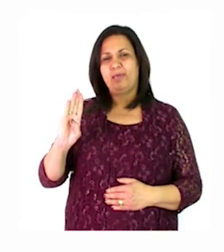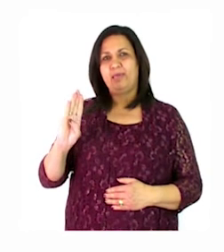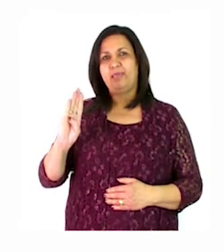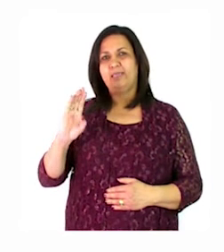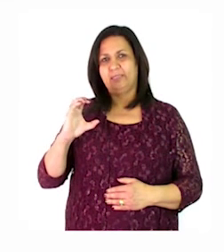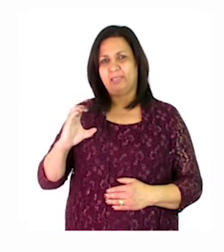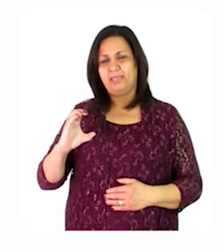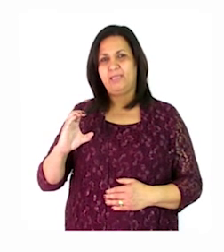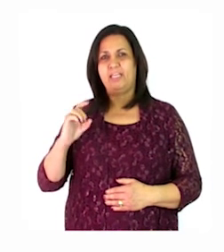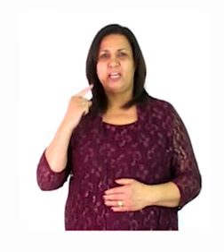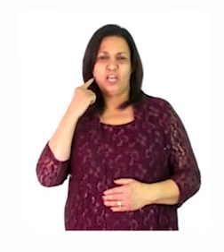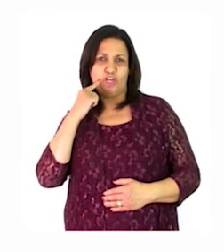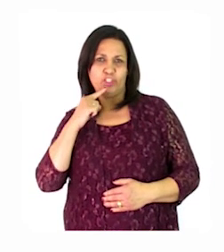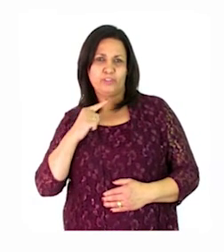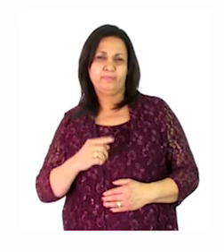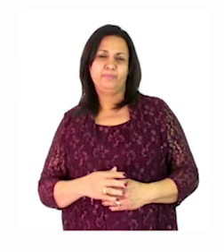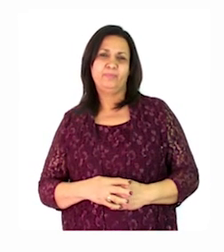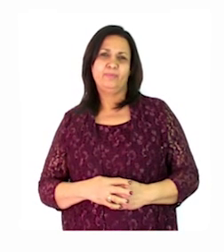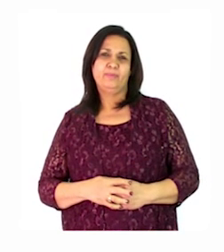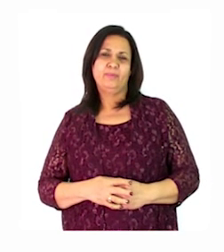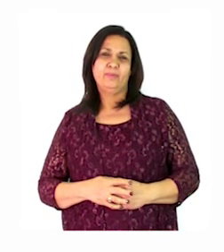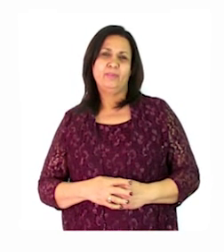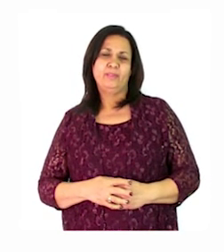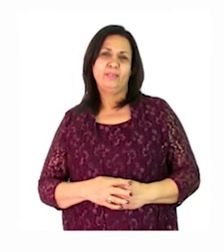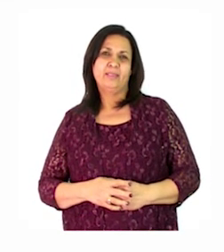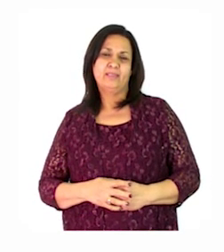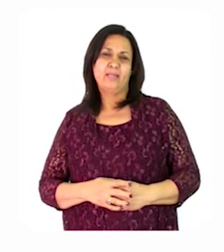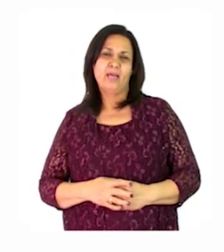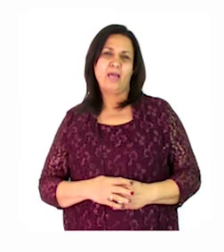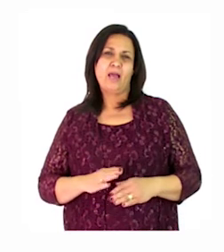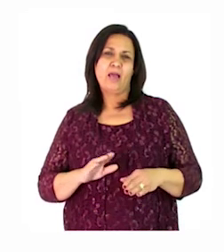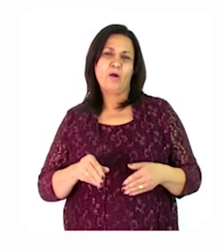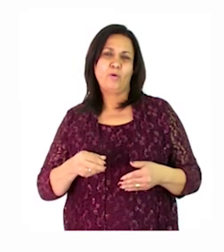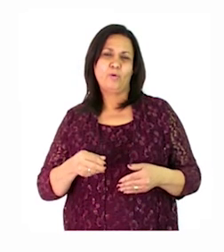in English. Now we would like to learn, how do